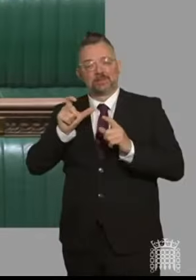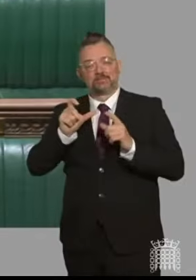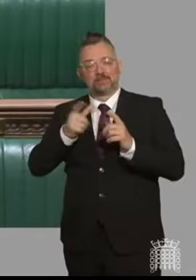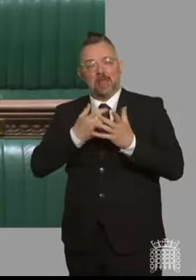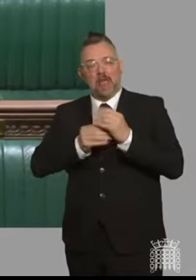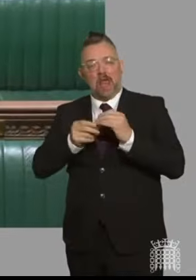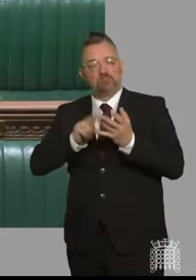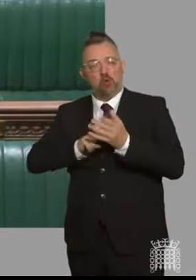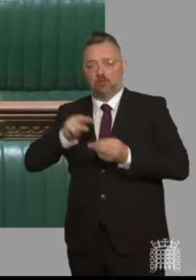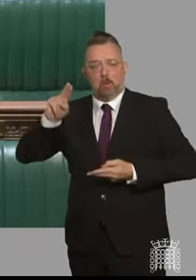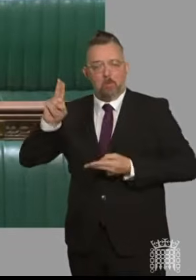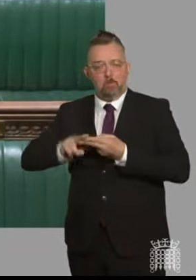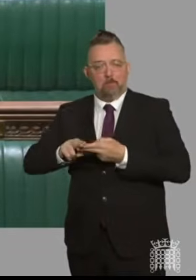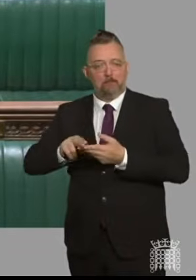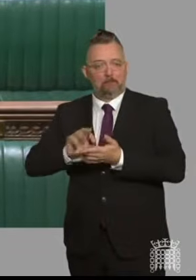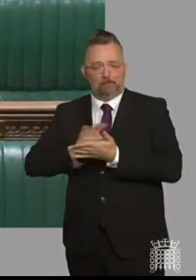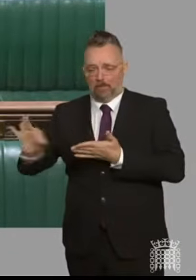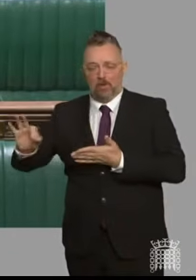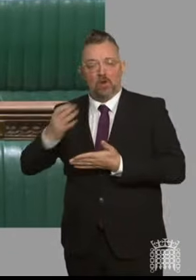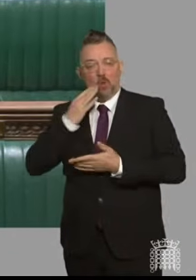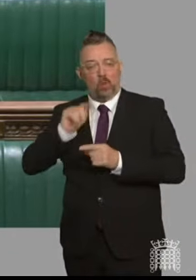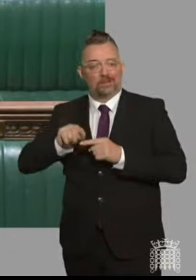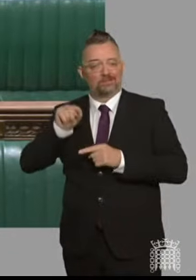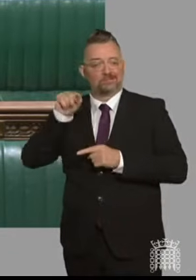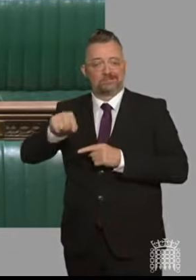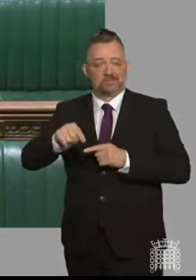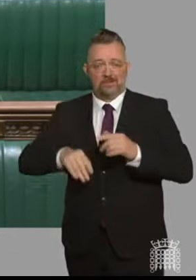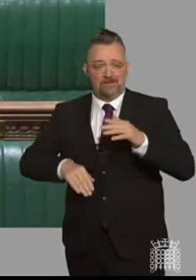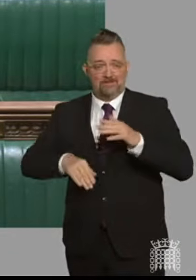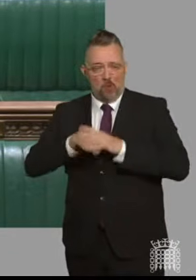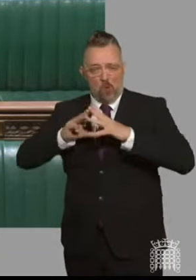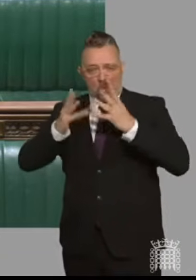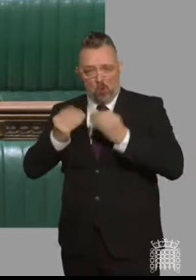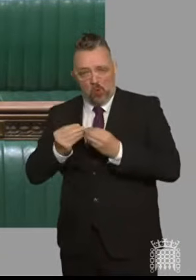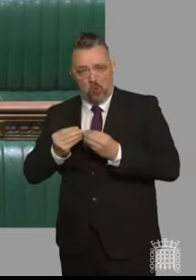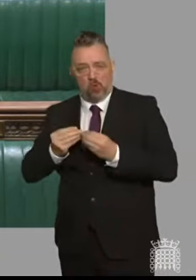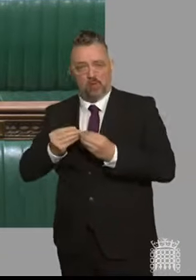reduced emissions from power by 65% since